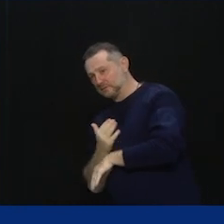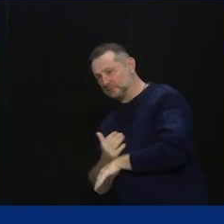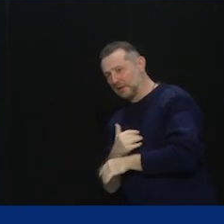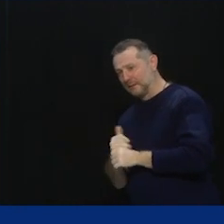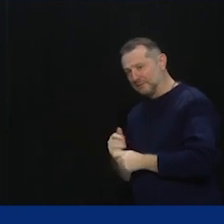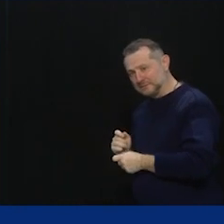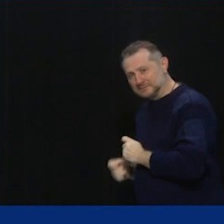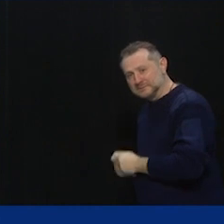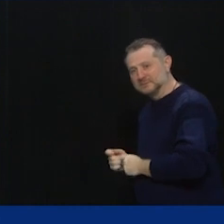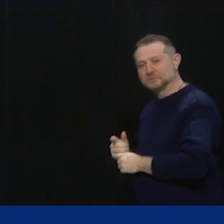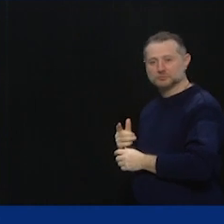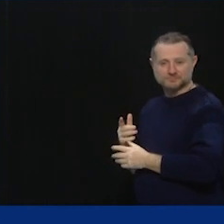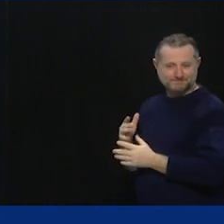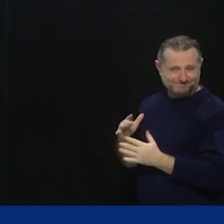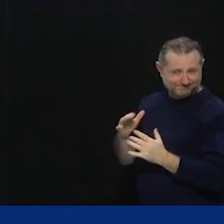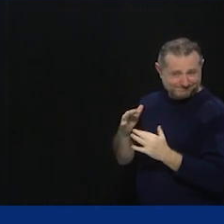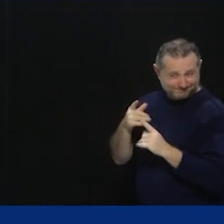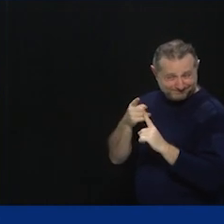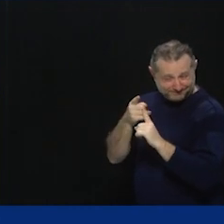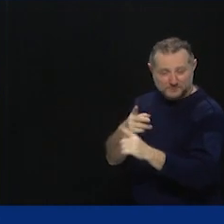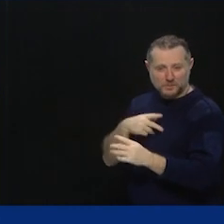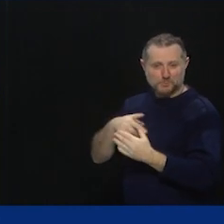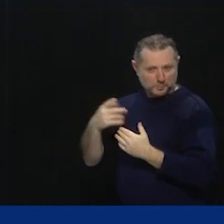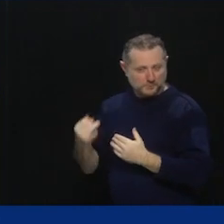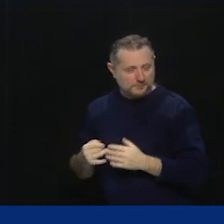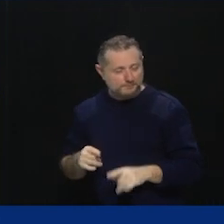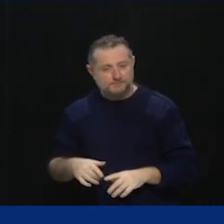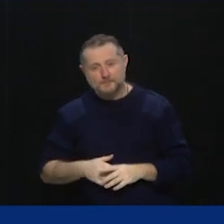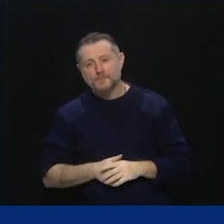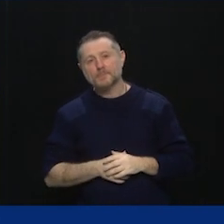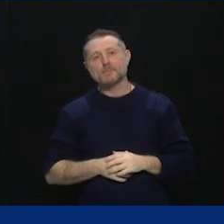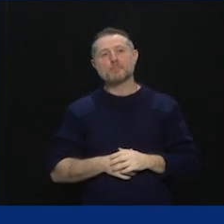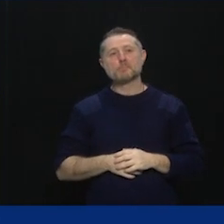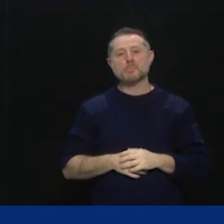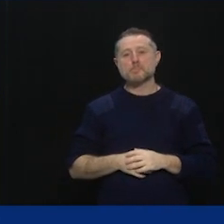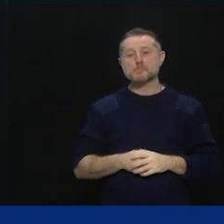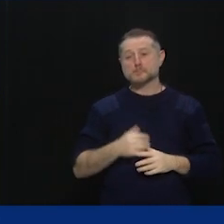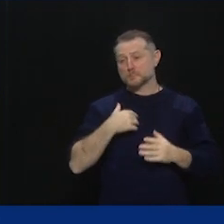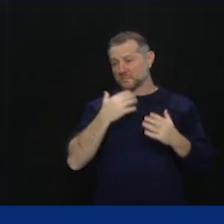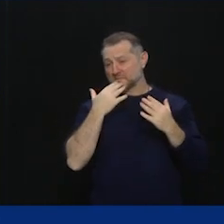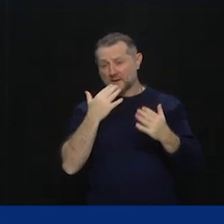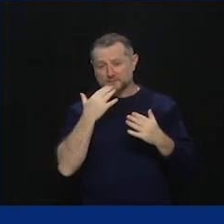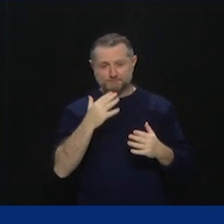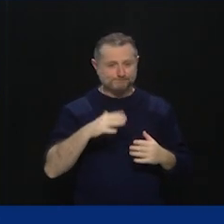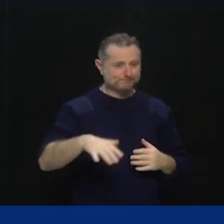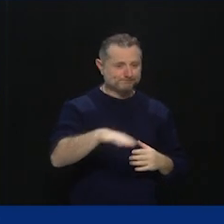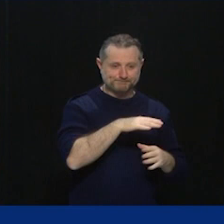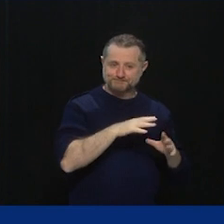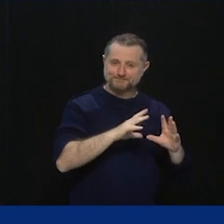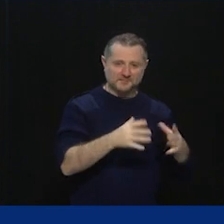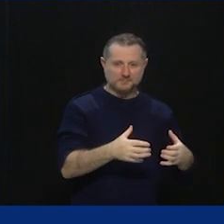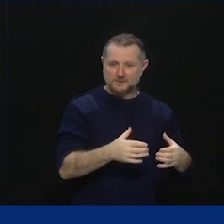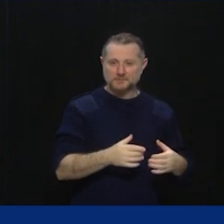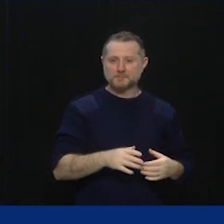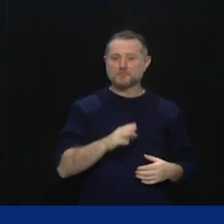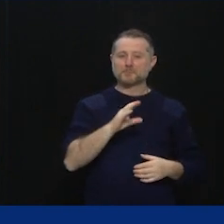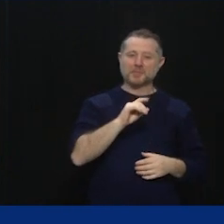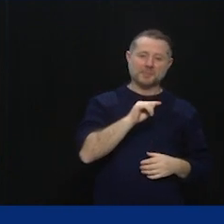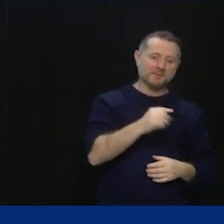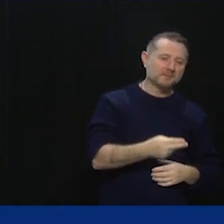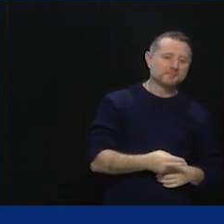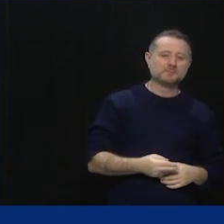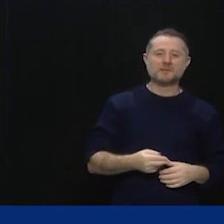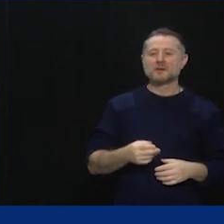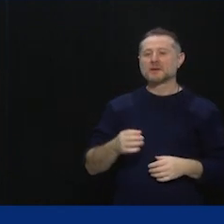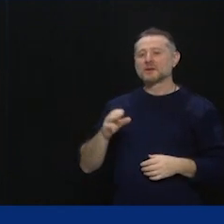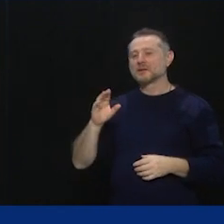I also want to say thank you to Ed's team, Beth Riley, Lee Raitt, Tara McLaughlin, wonderful group to work with,